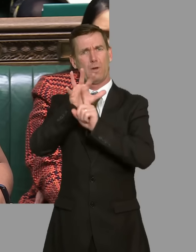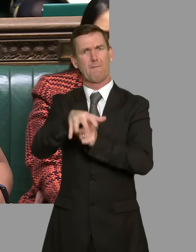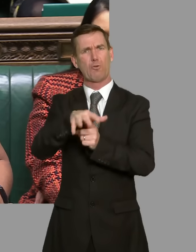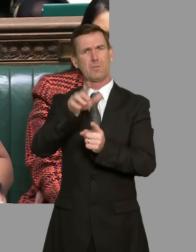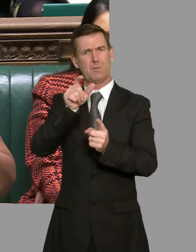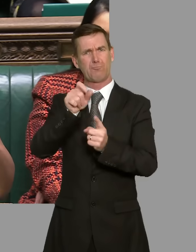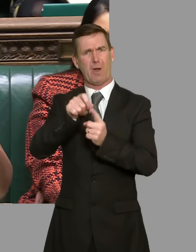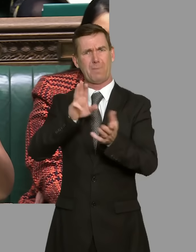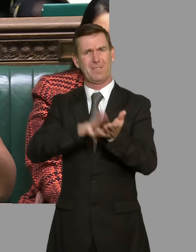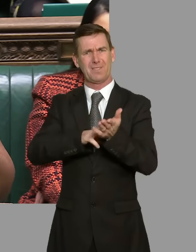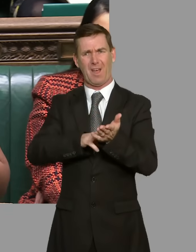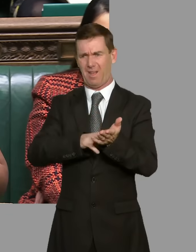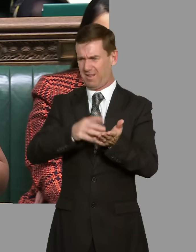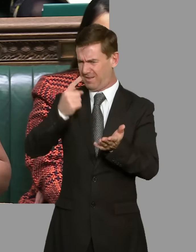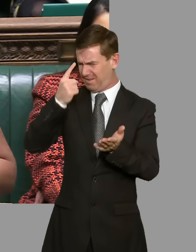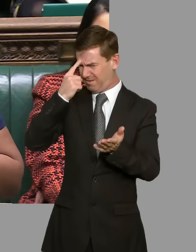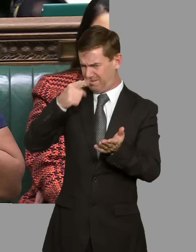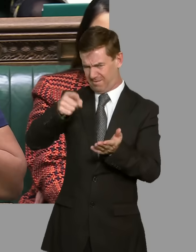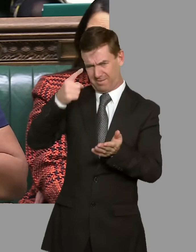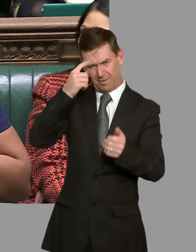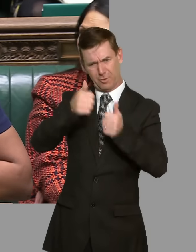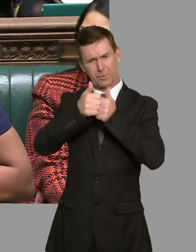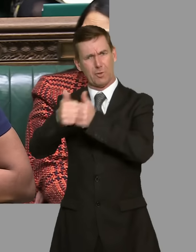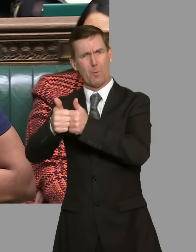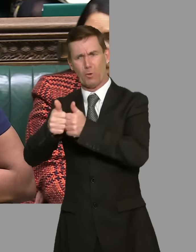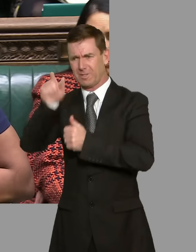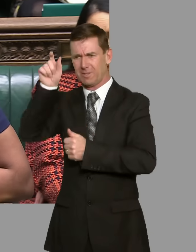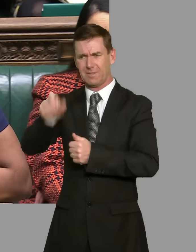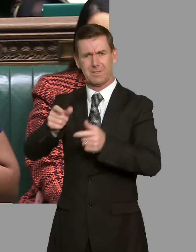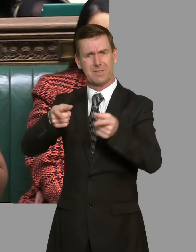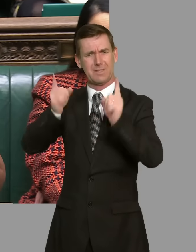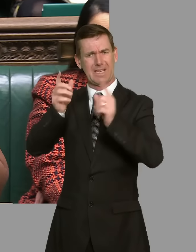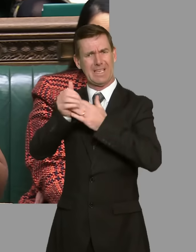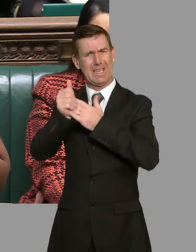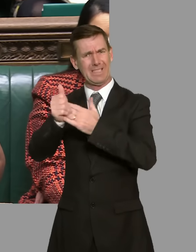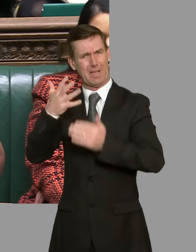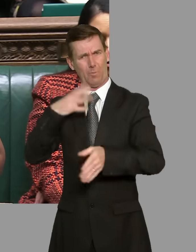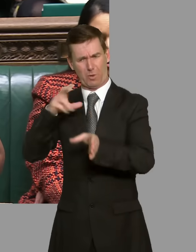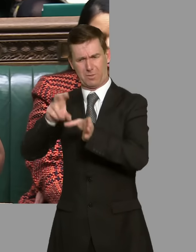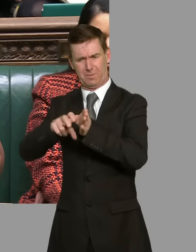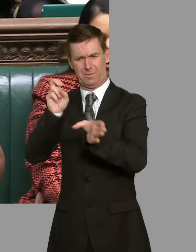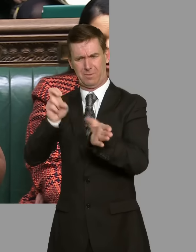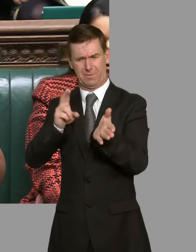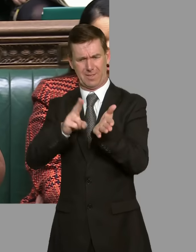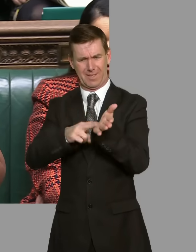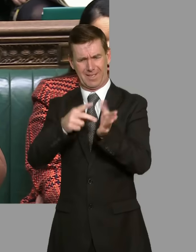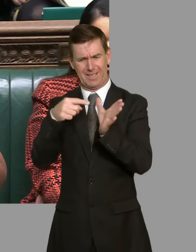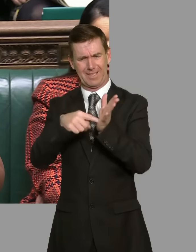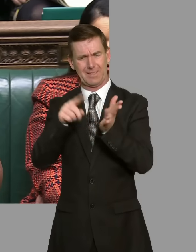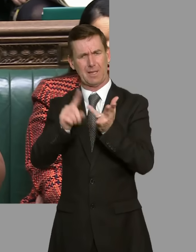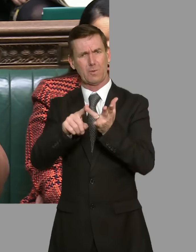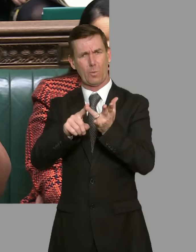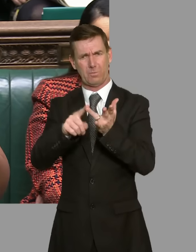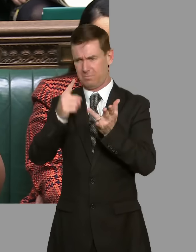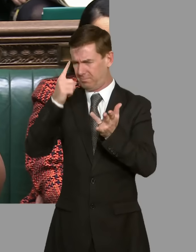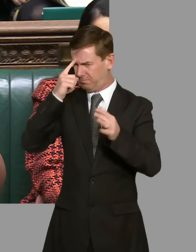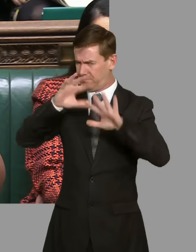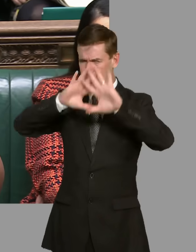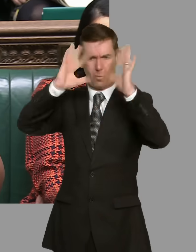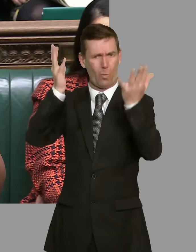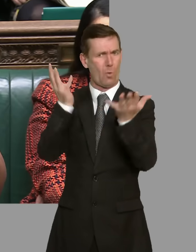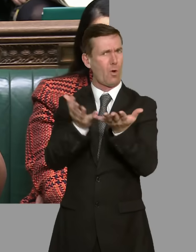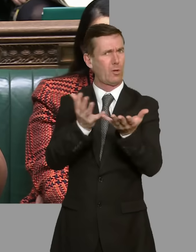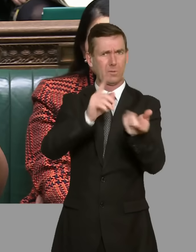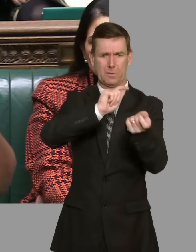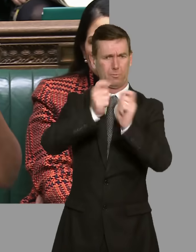lectures from him. The world is changing. We need to spend more on defence. He did not answer the question about when we would get